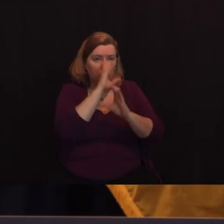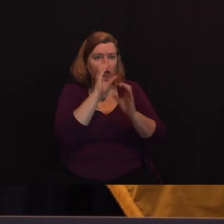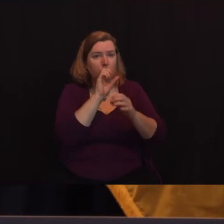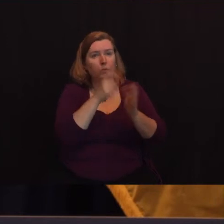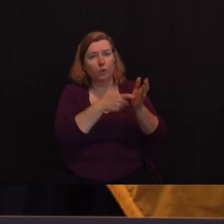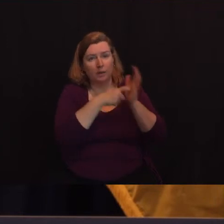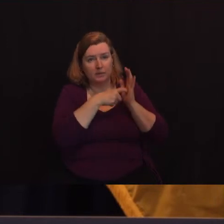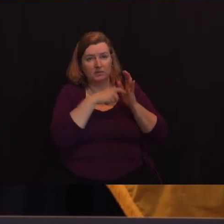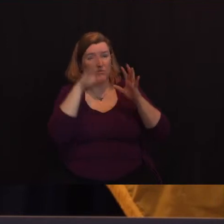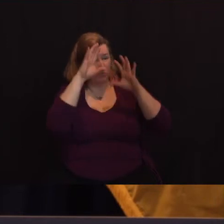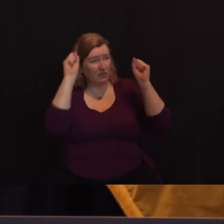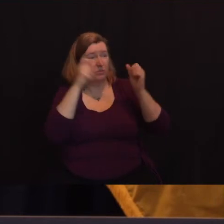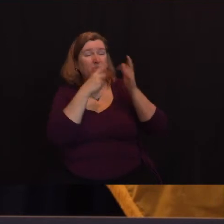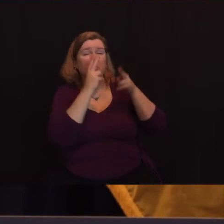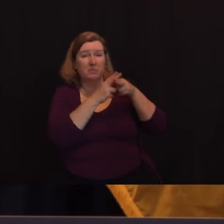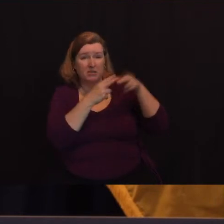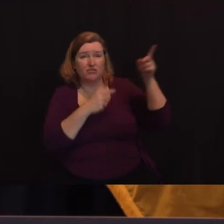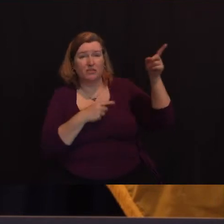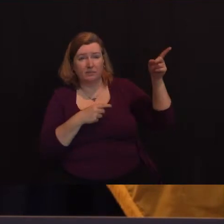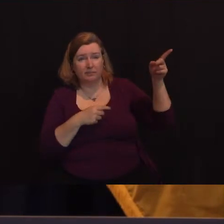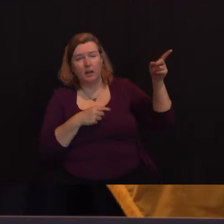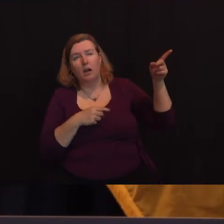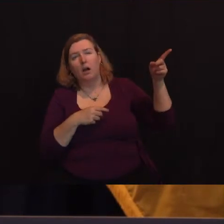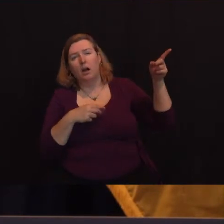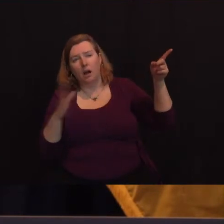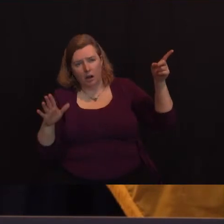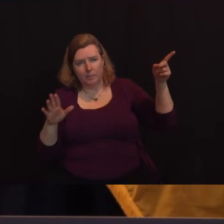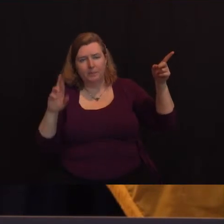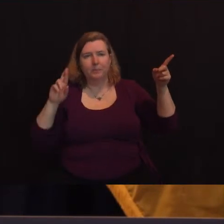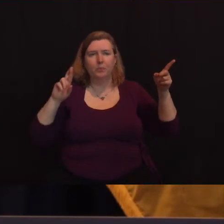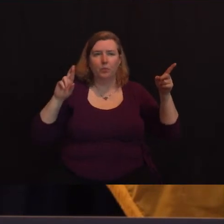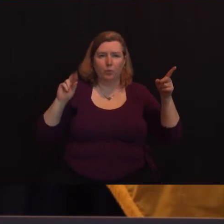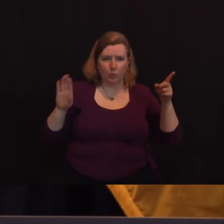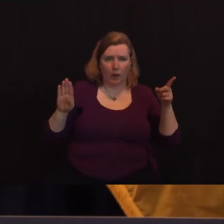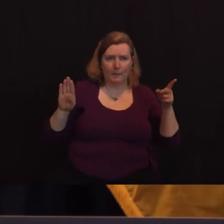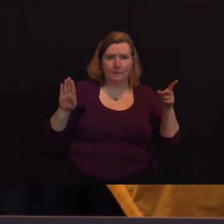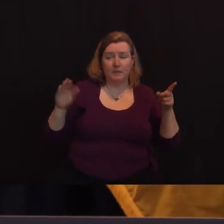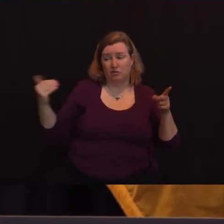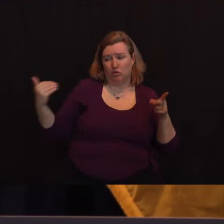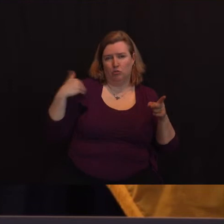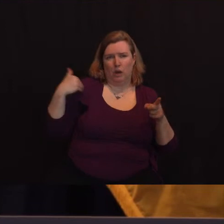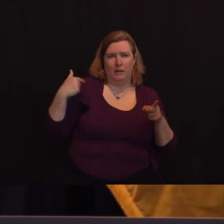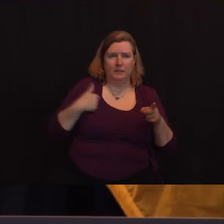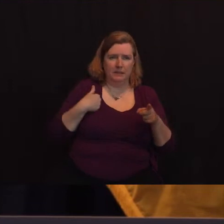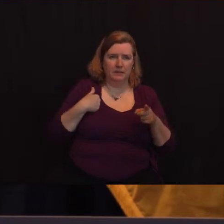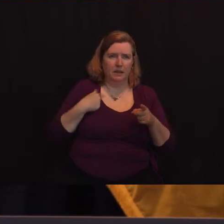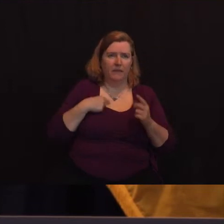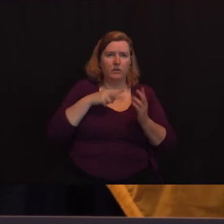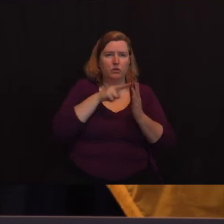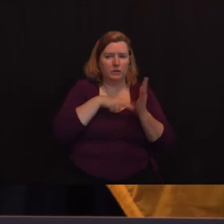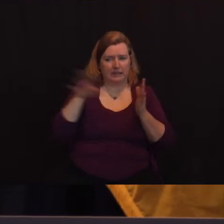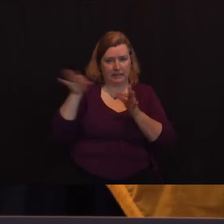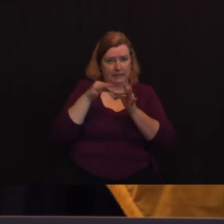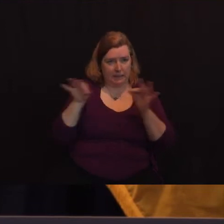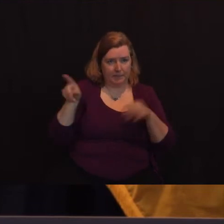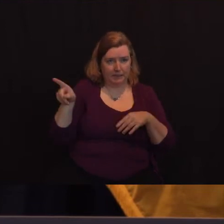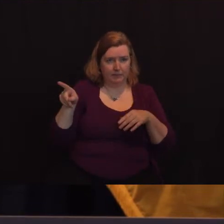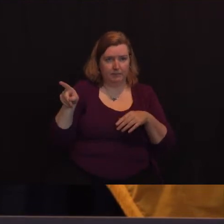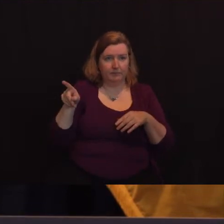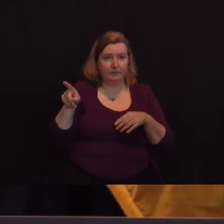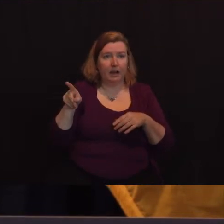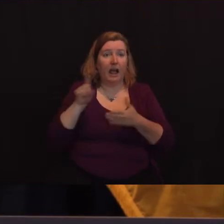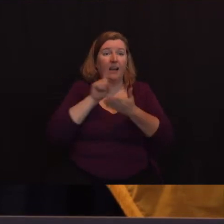that. And Rob reminded me that each week, and I'm going to read the note I got from Rob, each week claimants